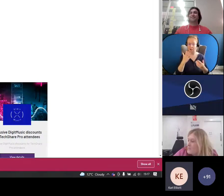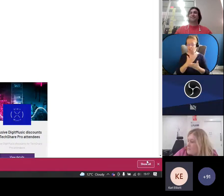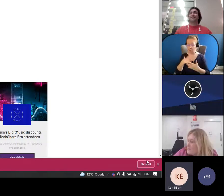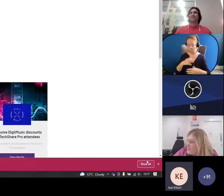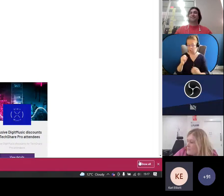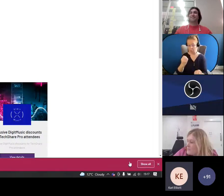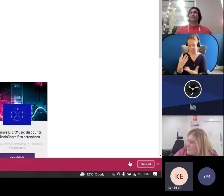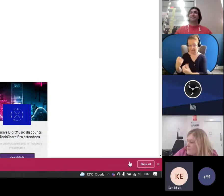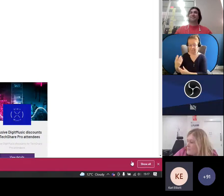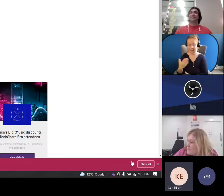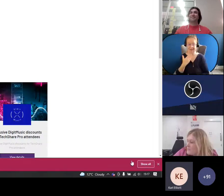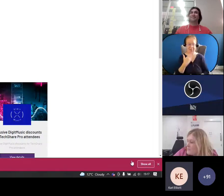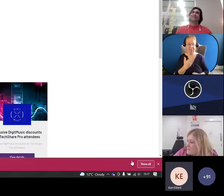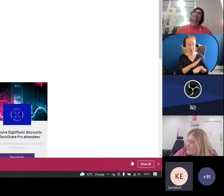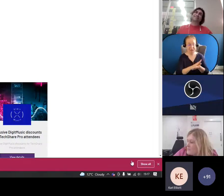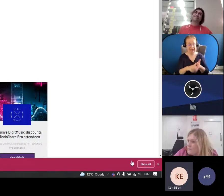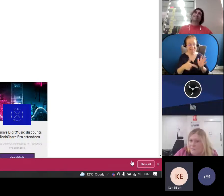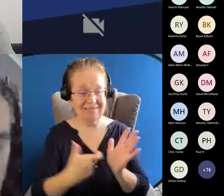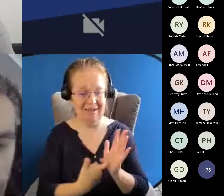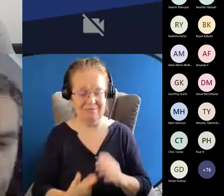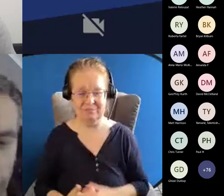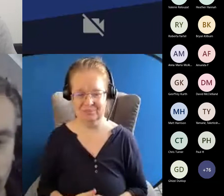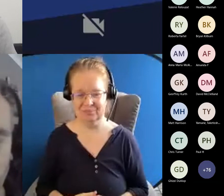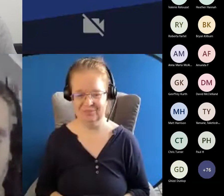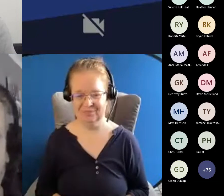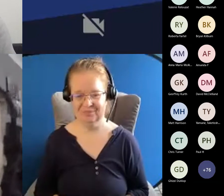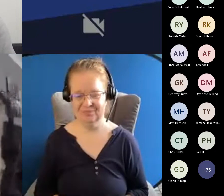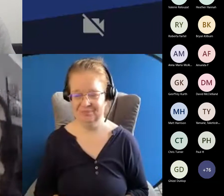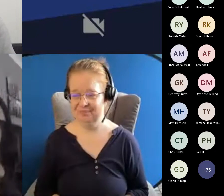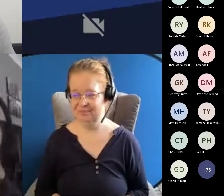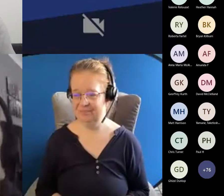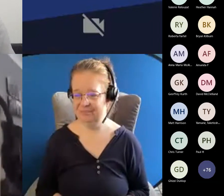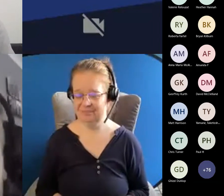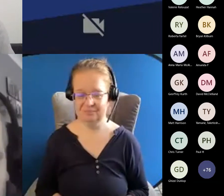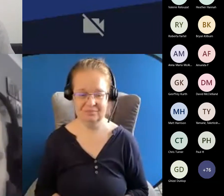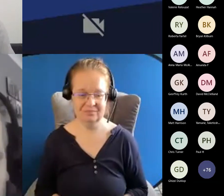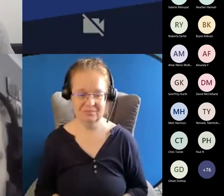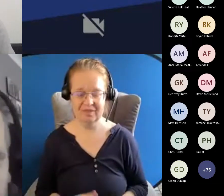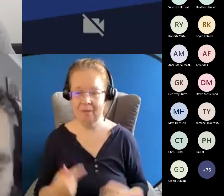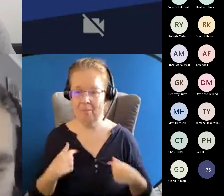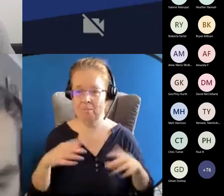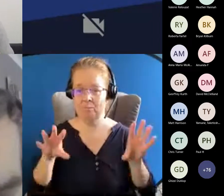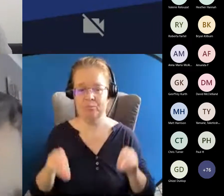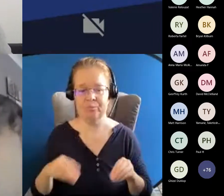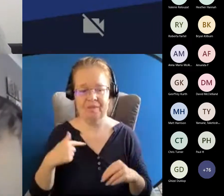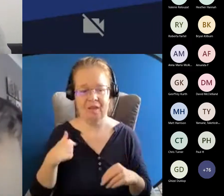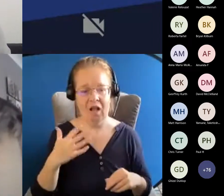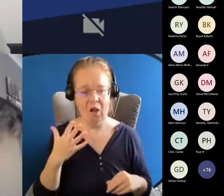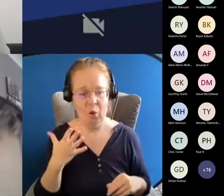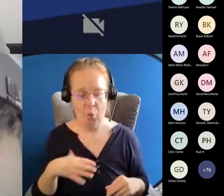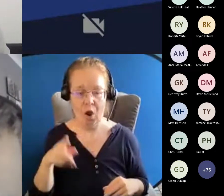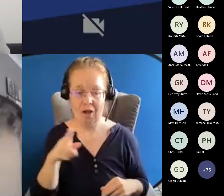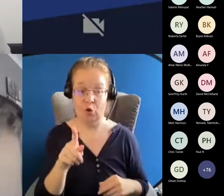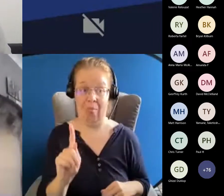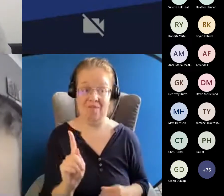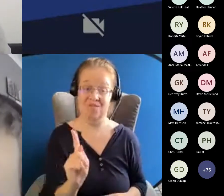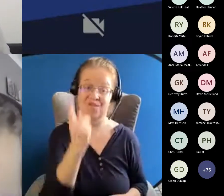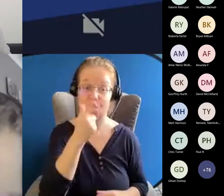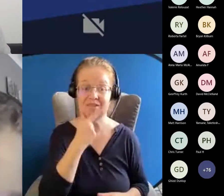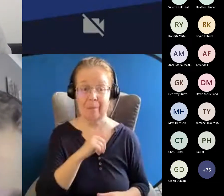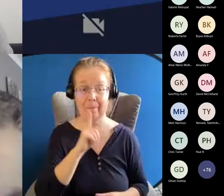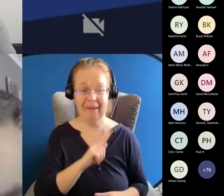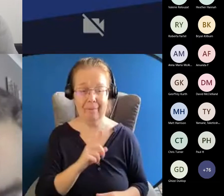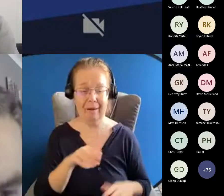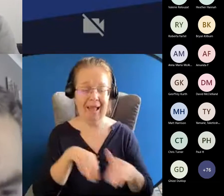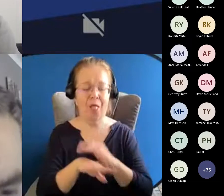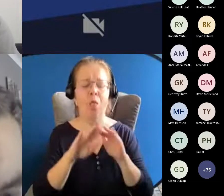Thanks, Hector. Amazing. Thanks, Catherine. So great place to end. I mean, we want, just so you know, you will be the first people in the world to get your